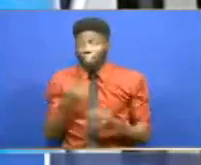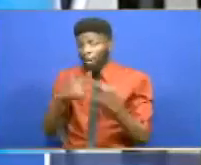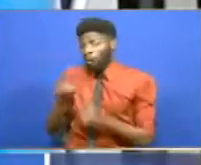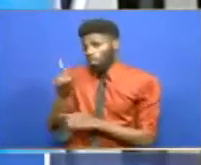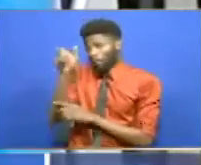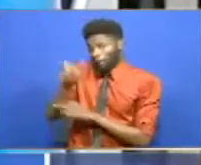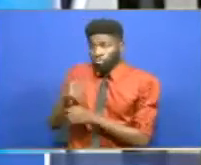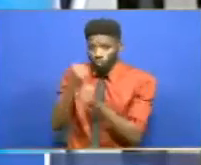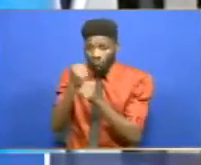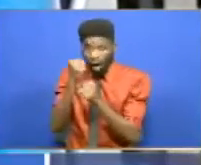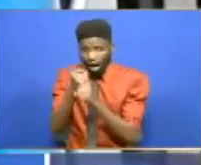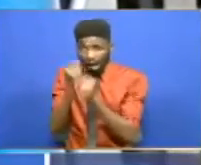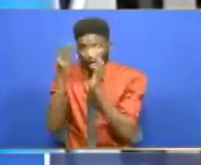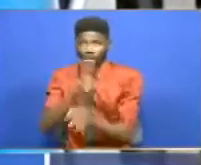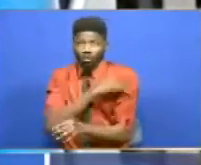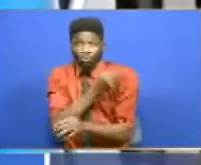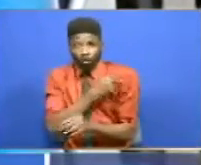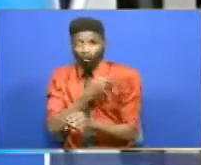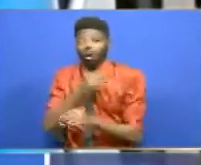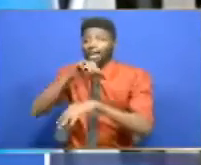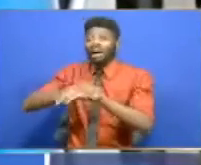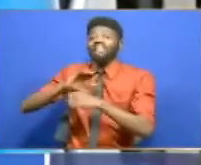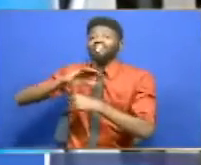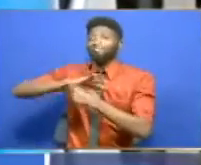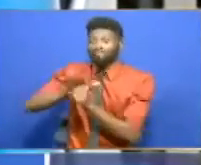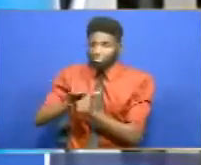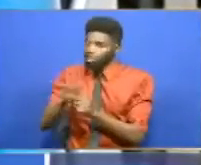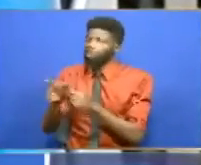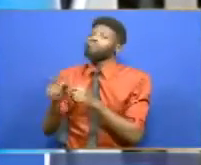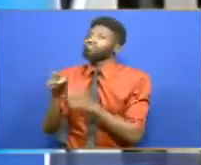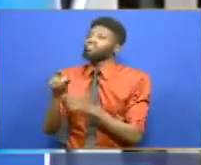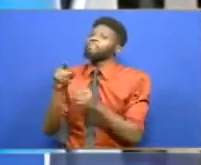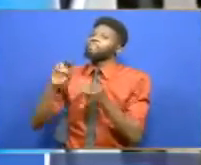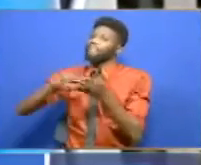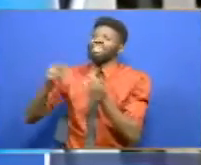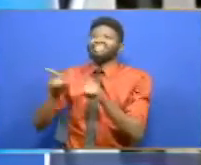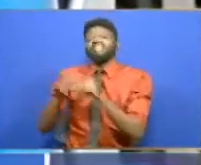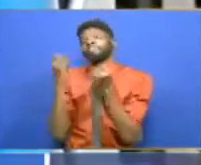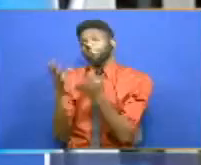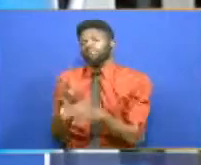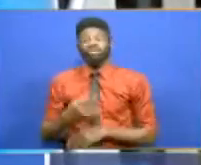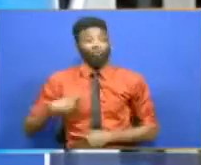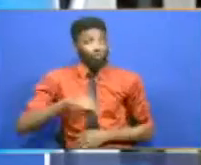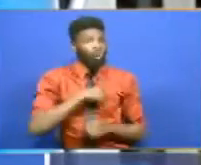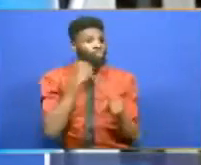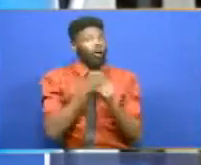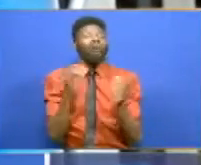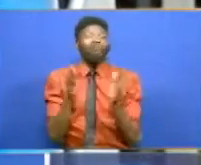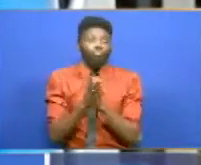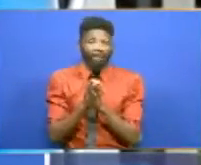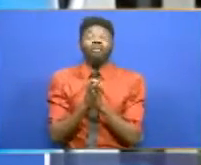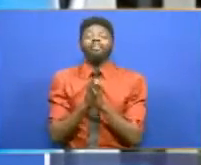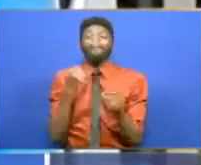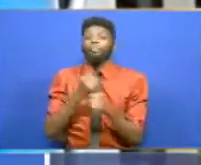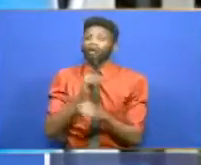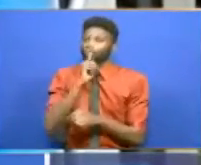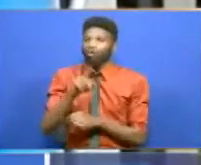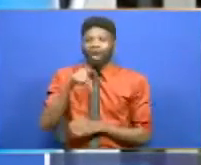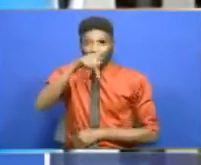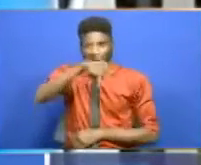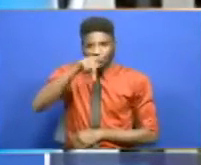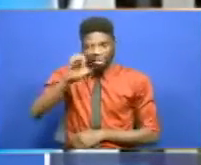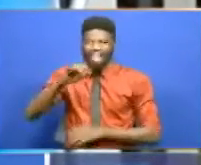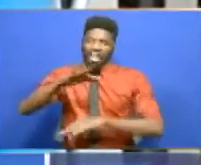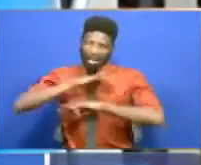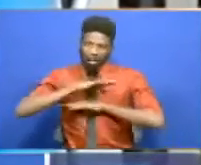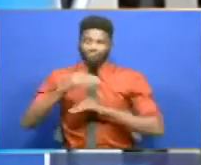one too many. We will continue to work together with them to ensure that they have adequate PPEs, ensure that we have done